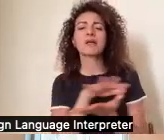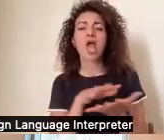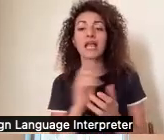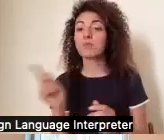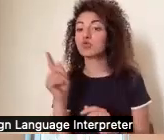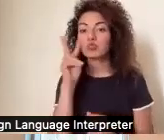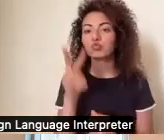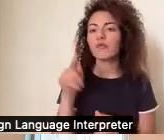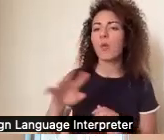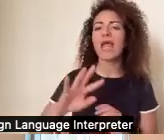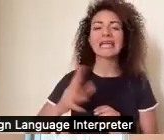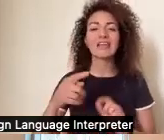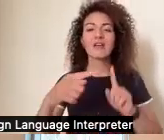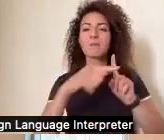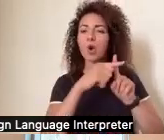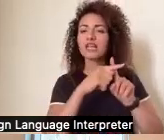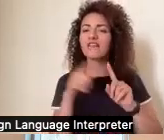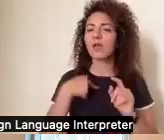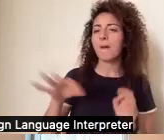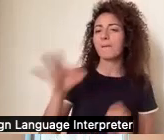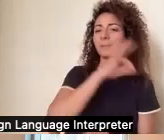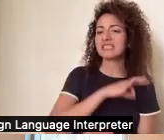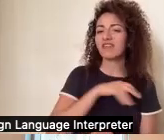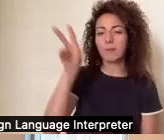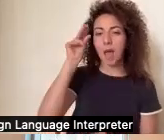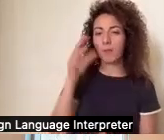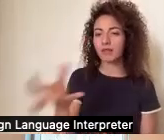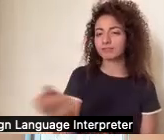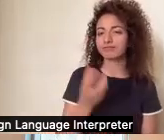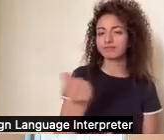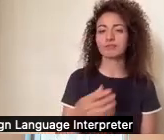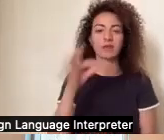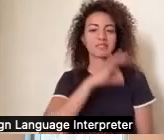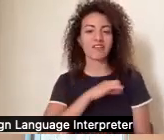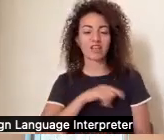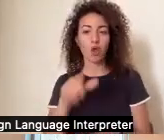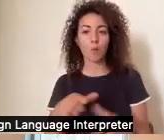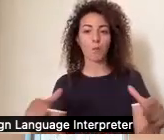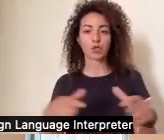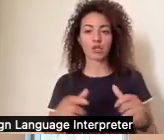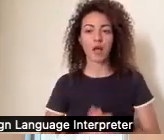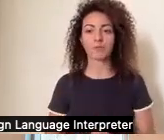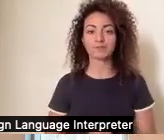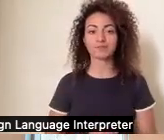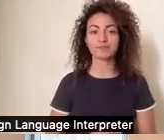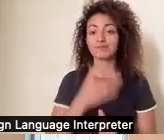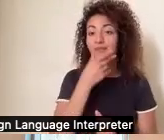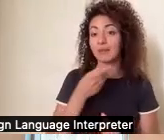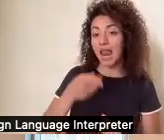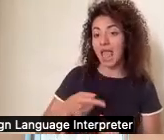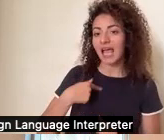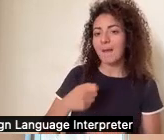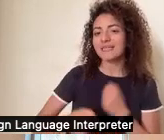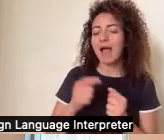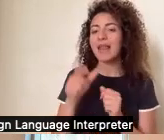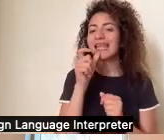positive contributions that people with disabilities can make to society. So disability, therefore, also